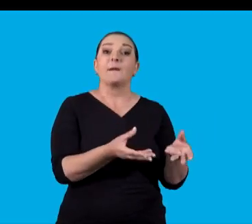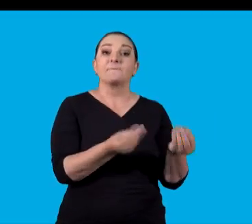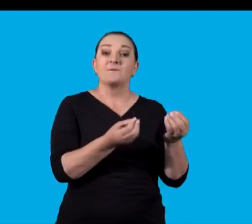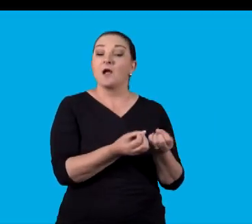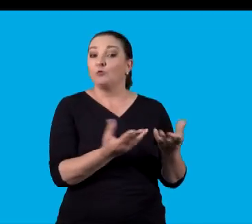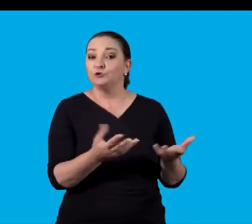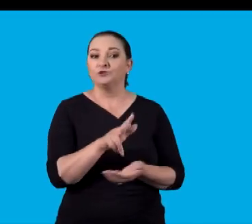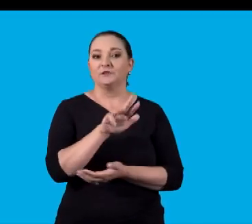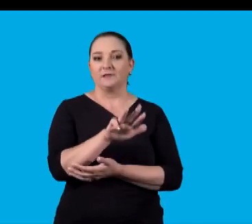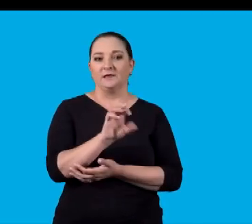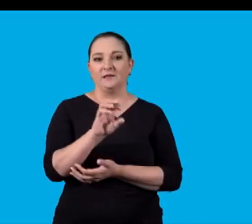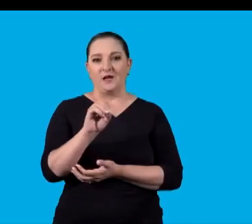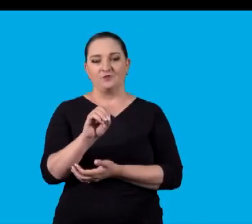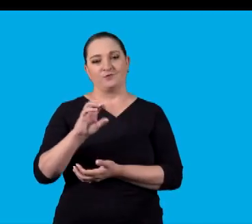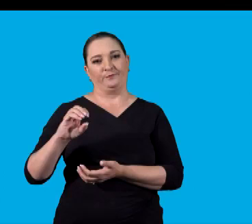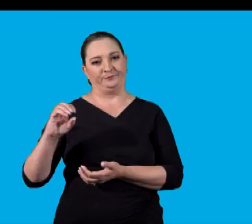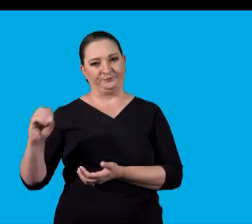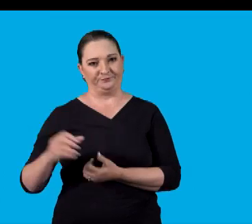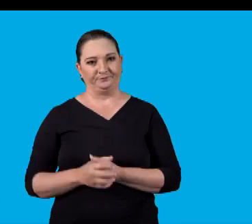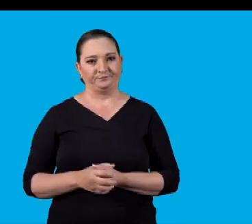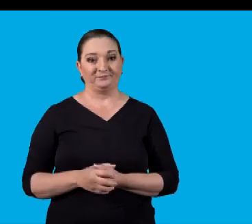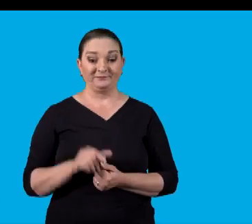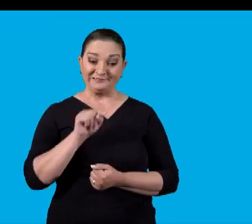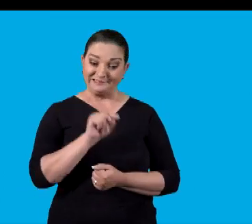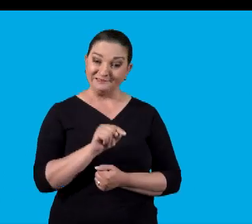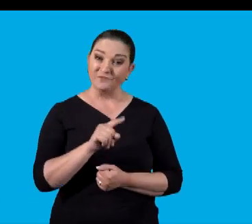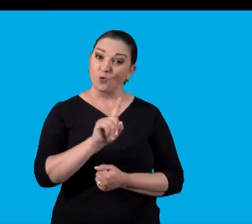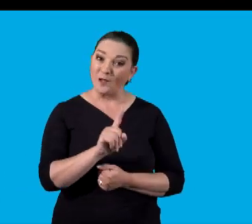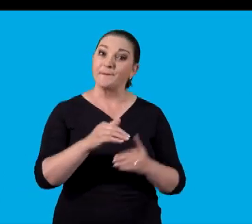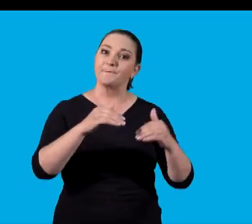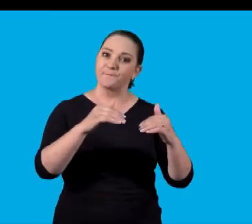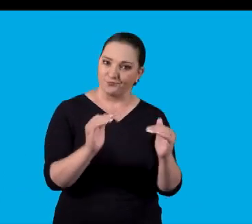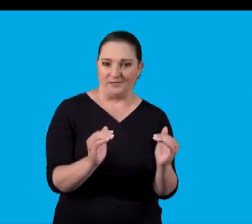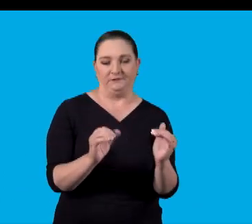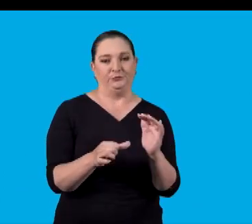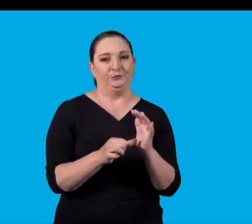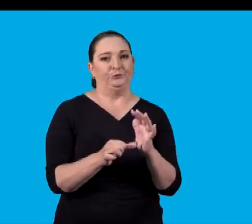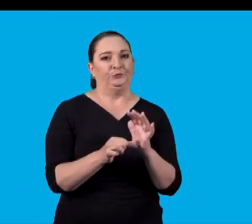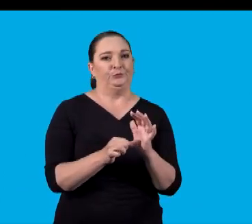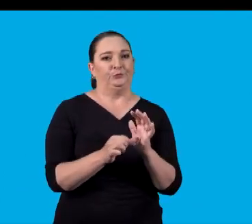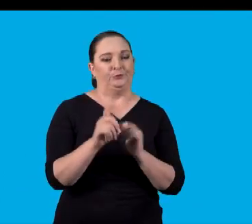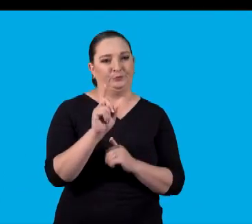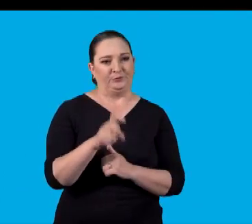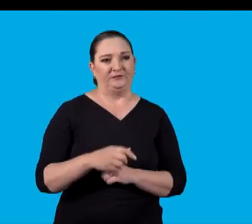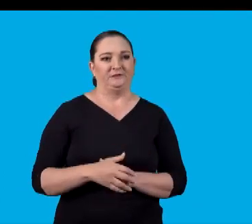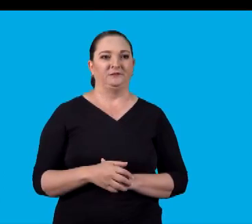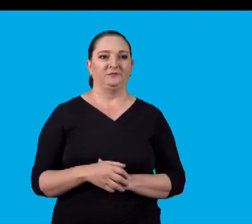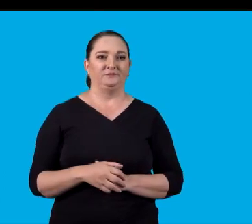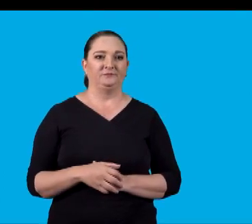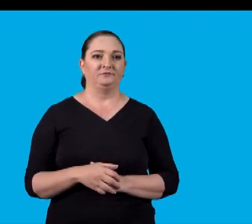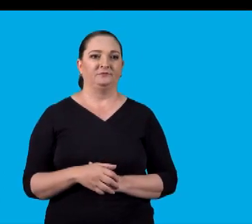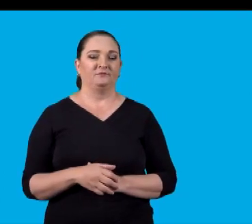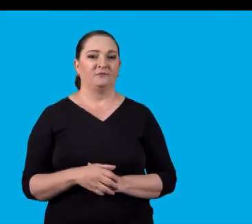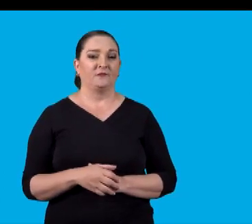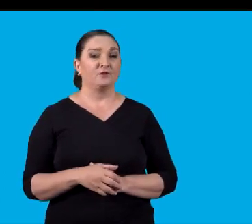900,000. Very important. This must be in brackets. This must